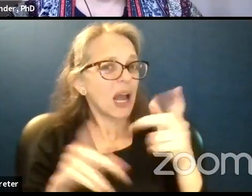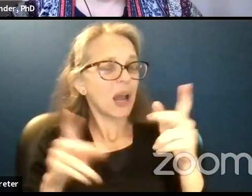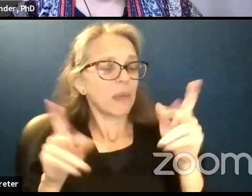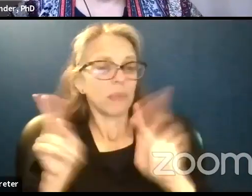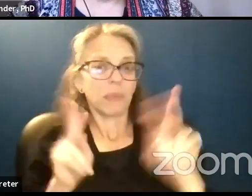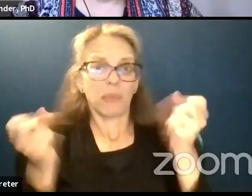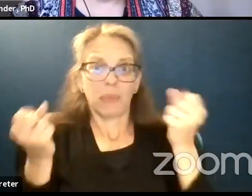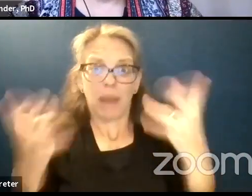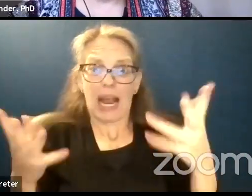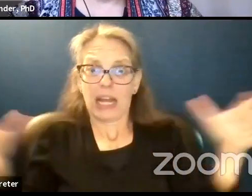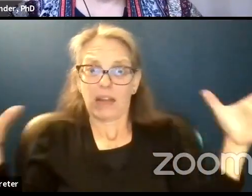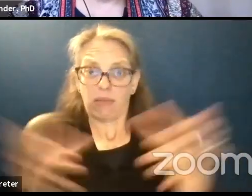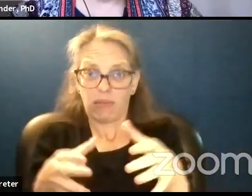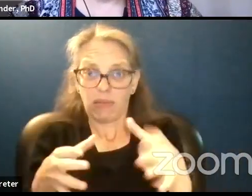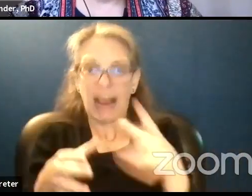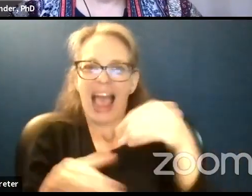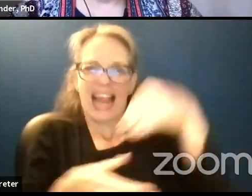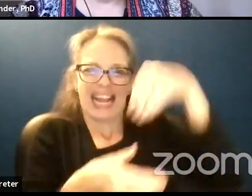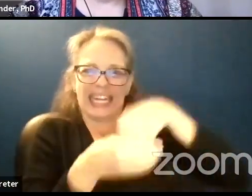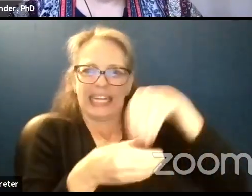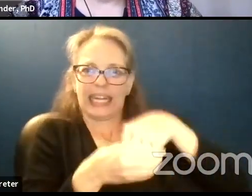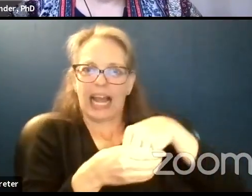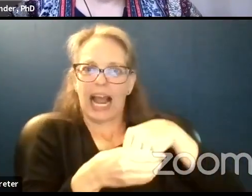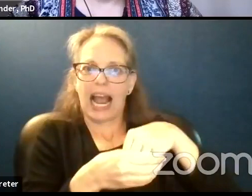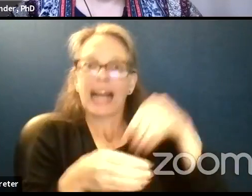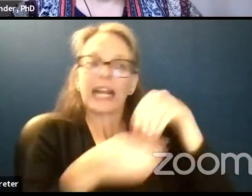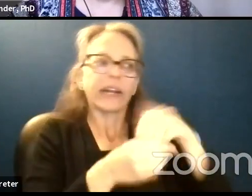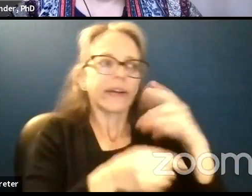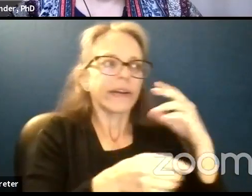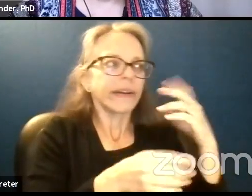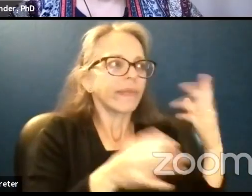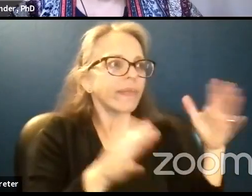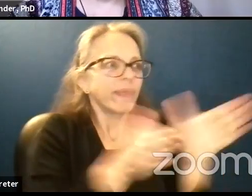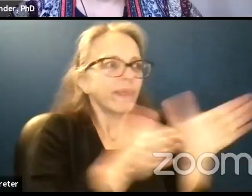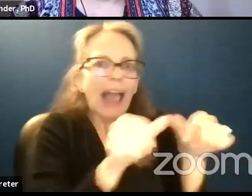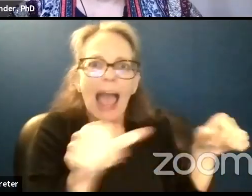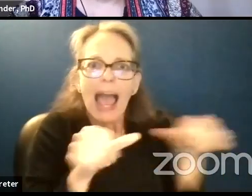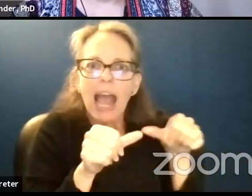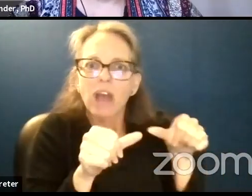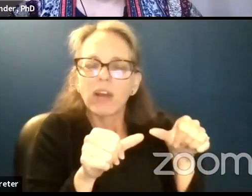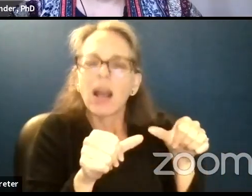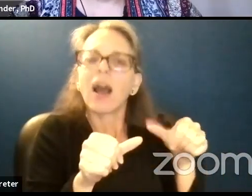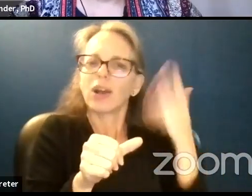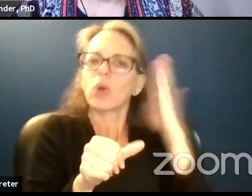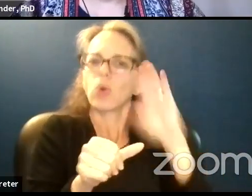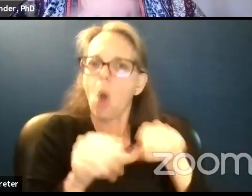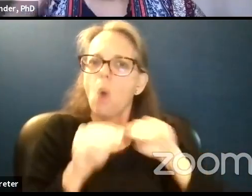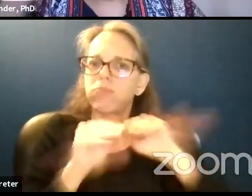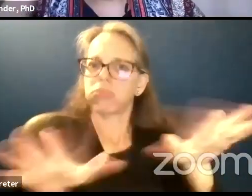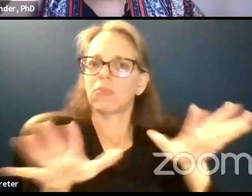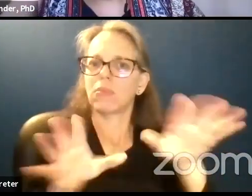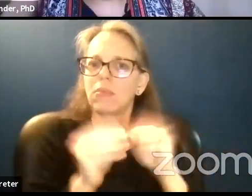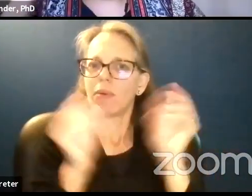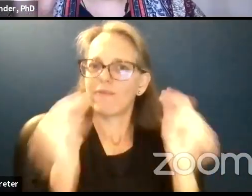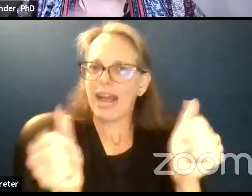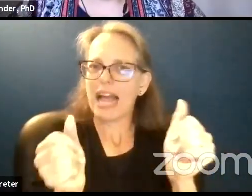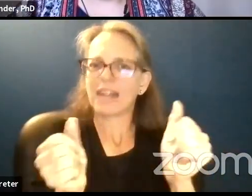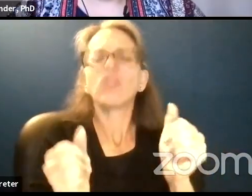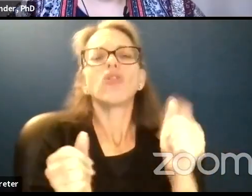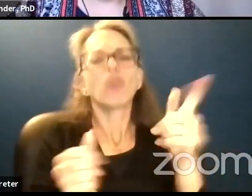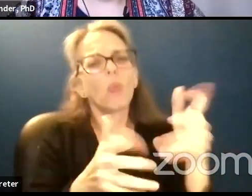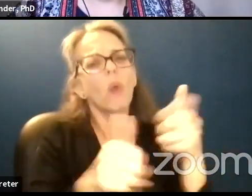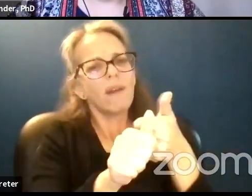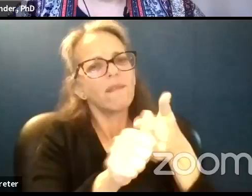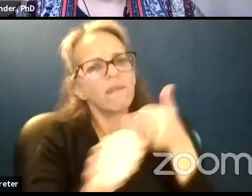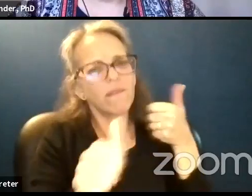and indoor settings. So either way, you want to avoid those settings in order to decrease your risks. I